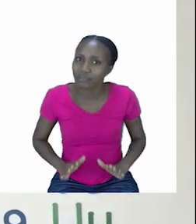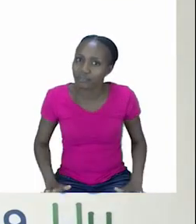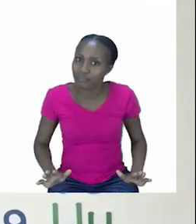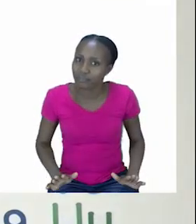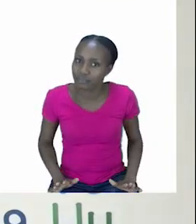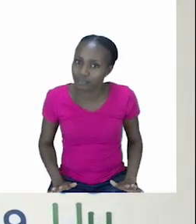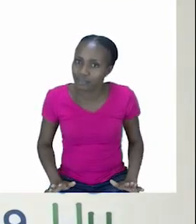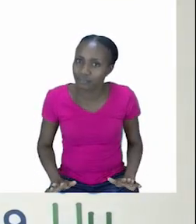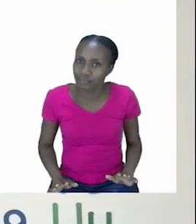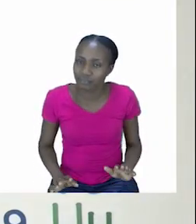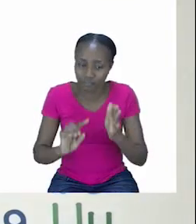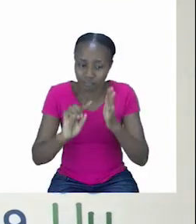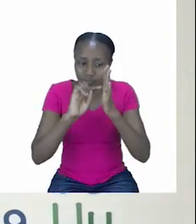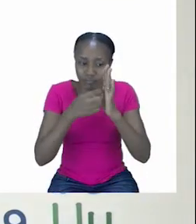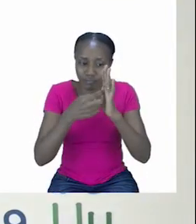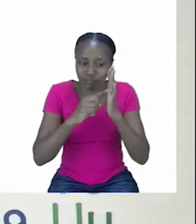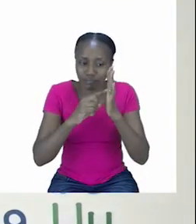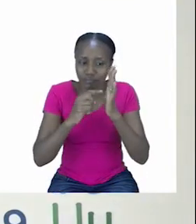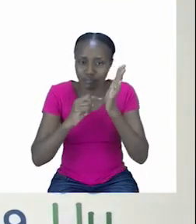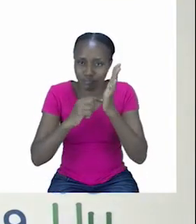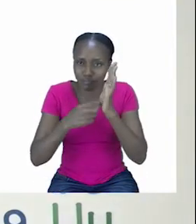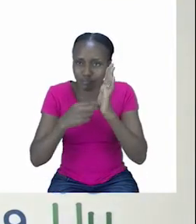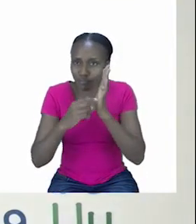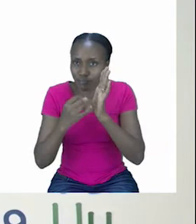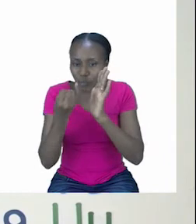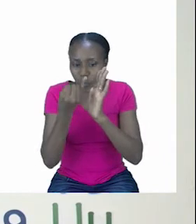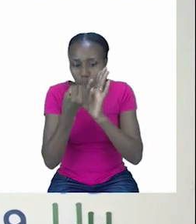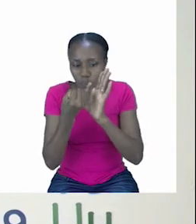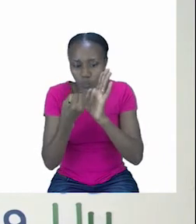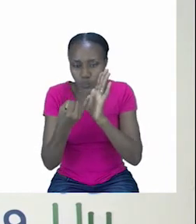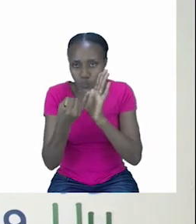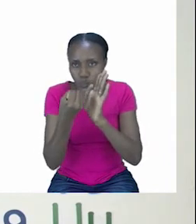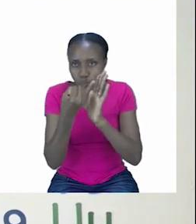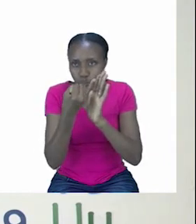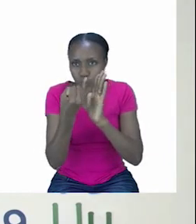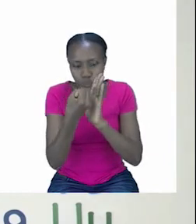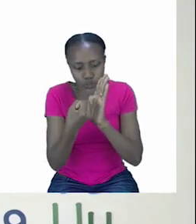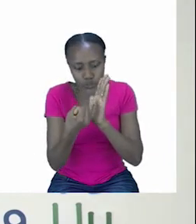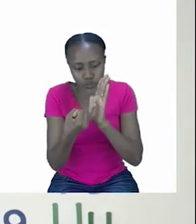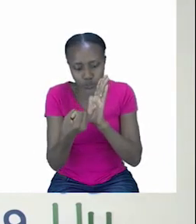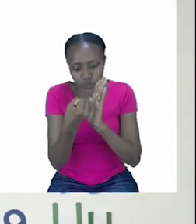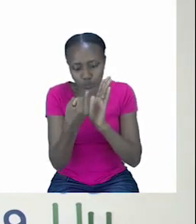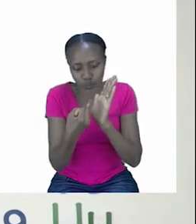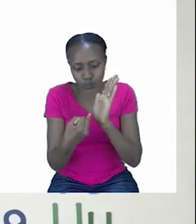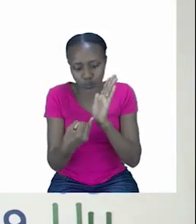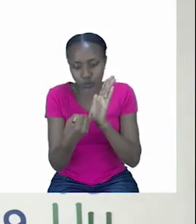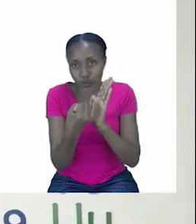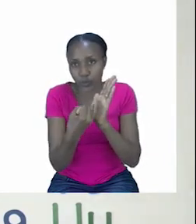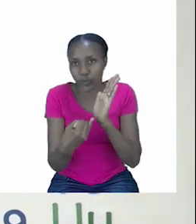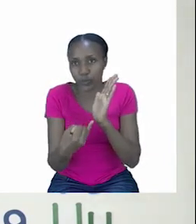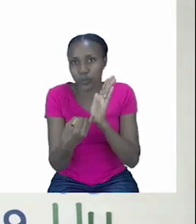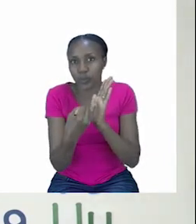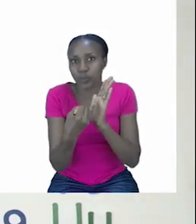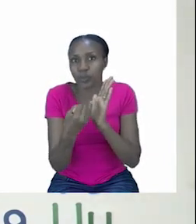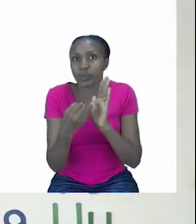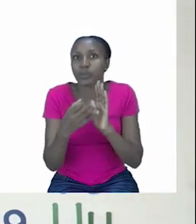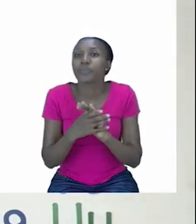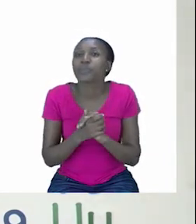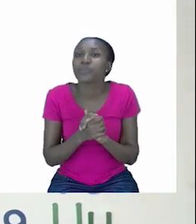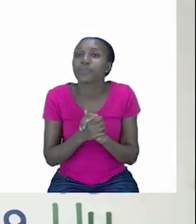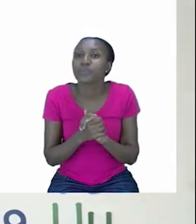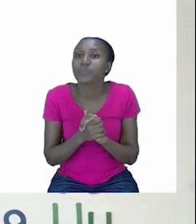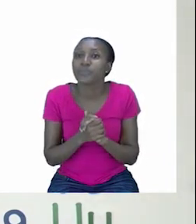to draw beautiful flowers. You can also use